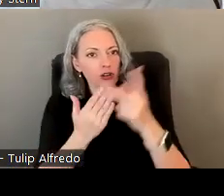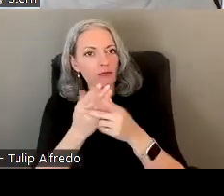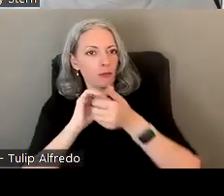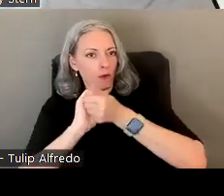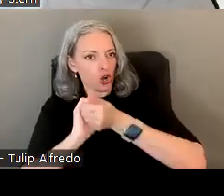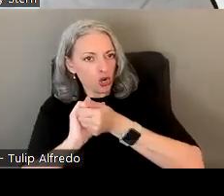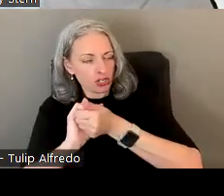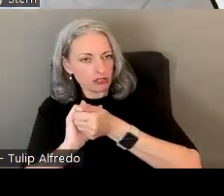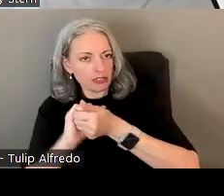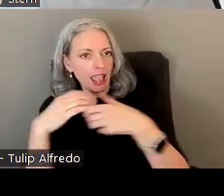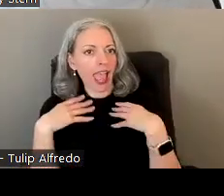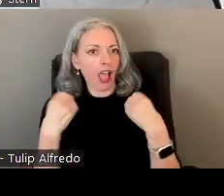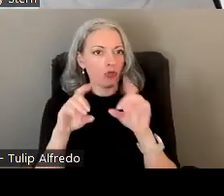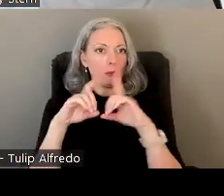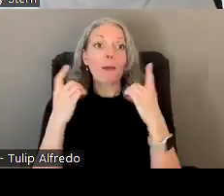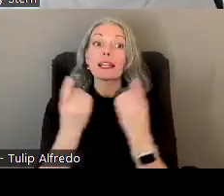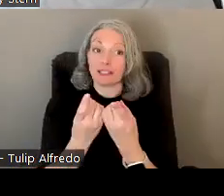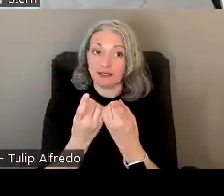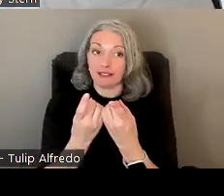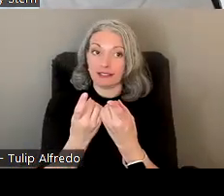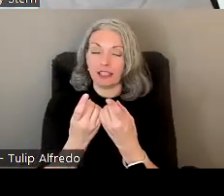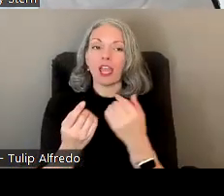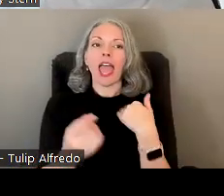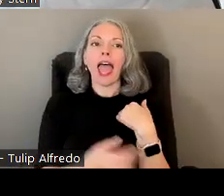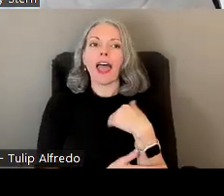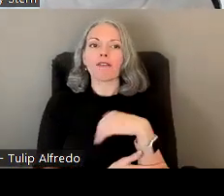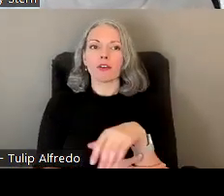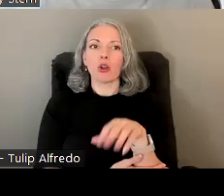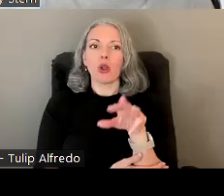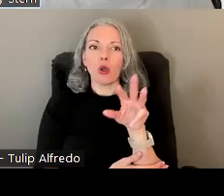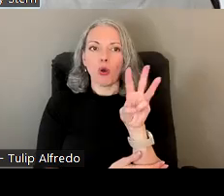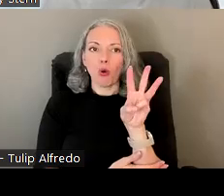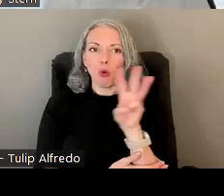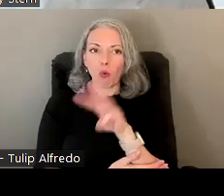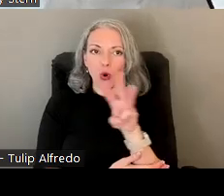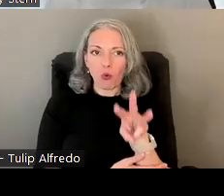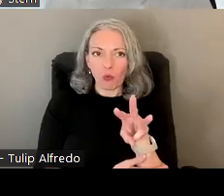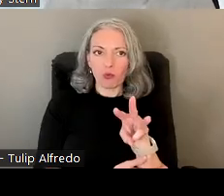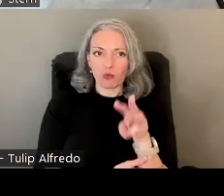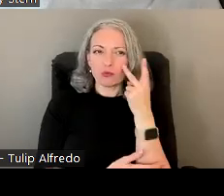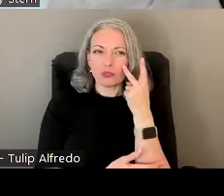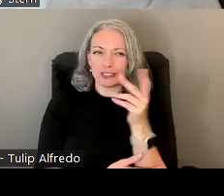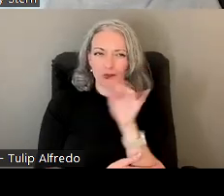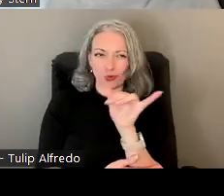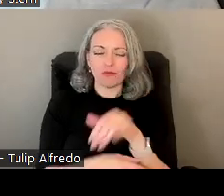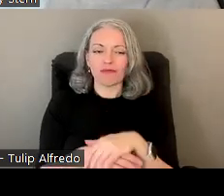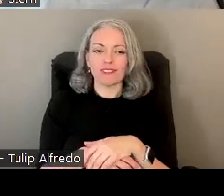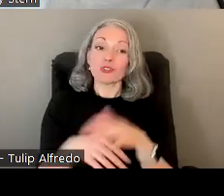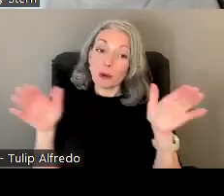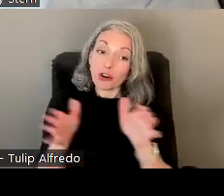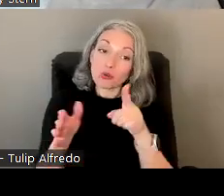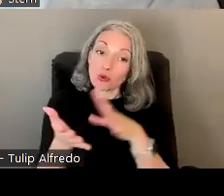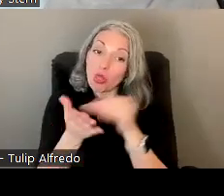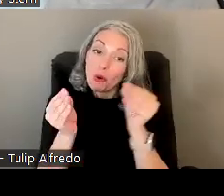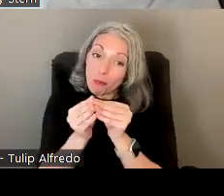partners and local health departments, and we conduct webinars and community events. So we definitely encourage you all to learn more about the Take on